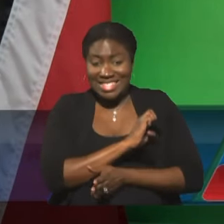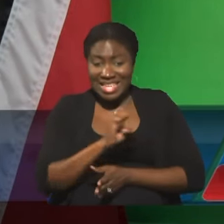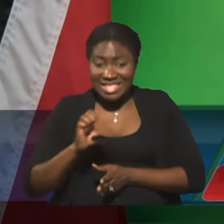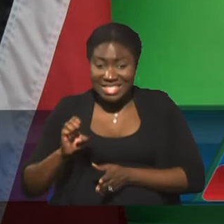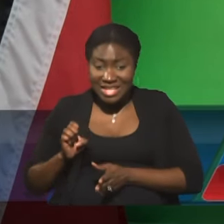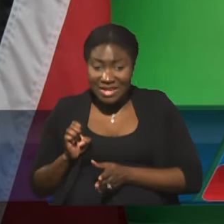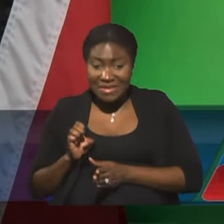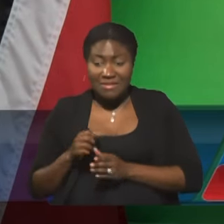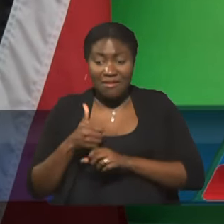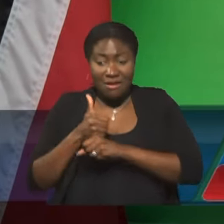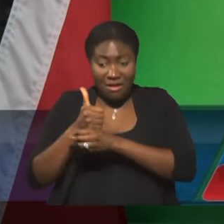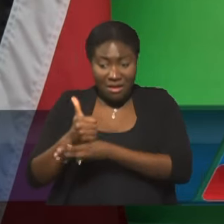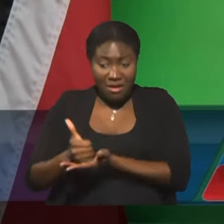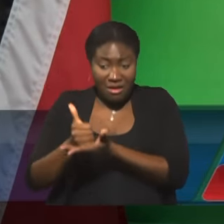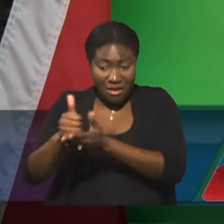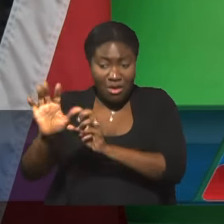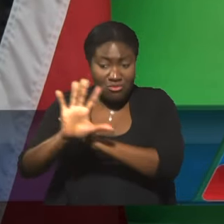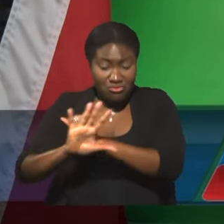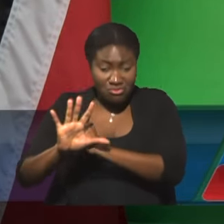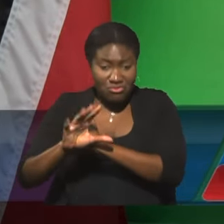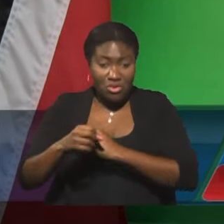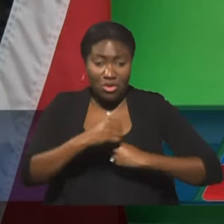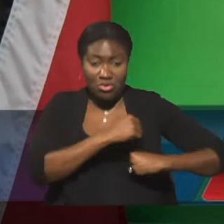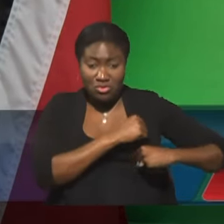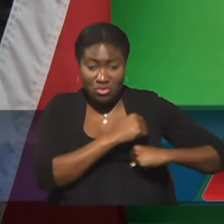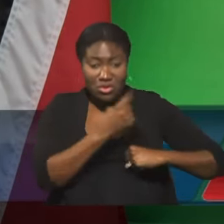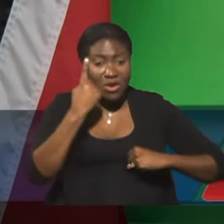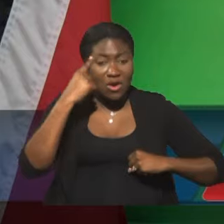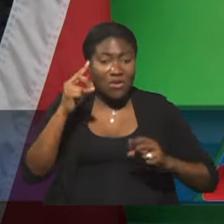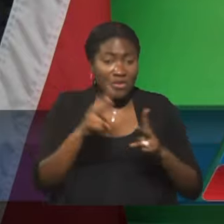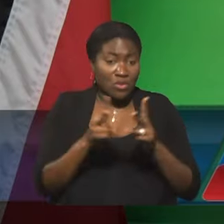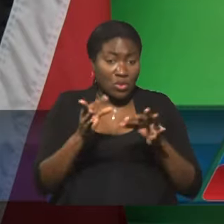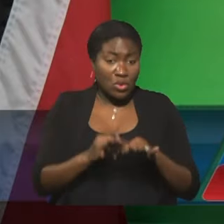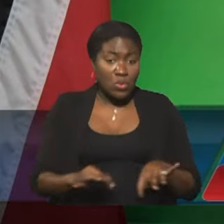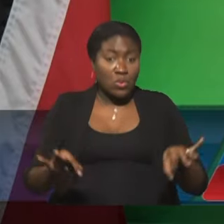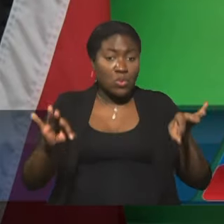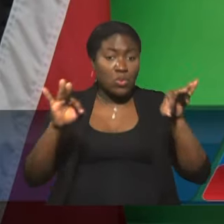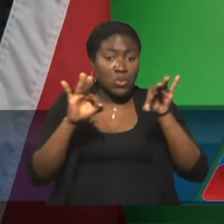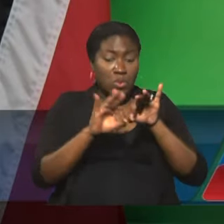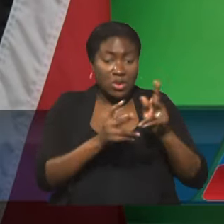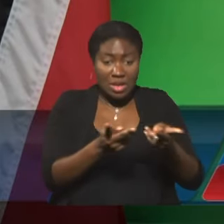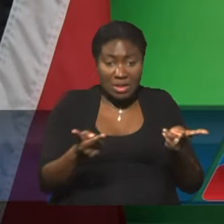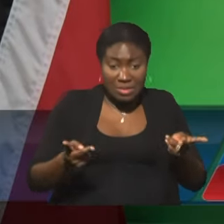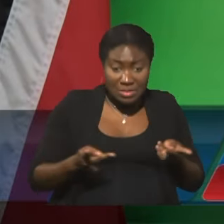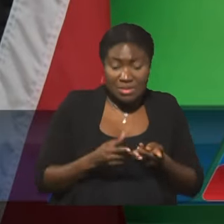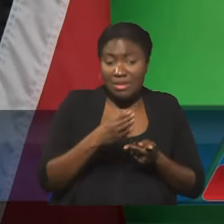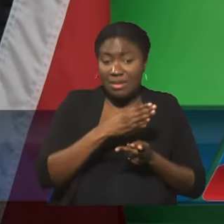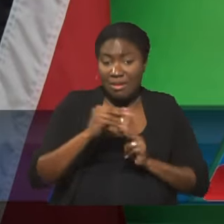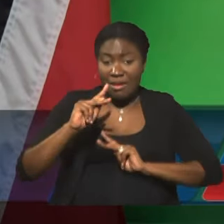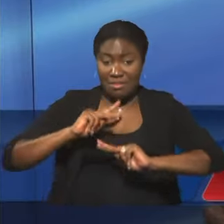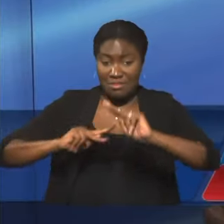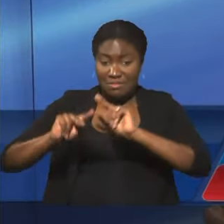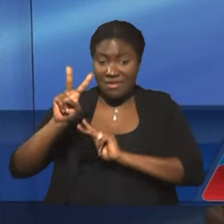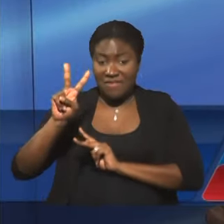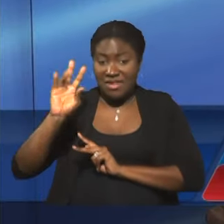escort, protection and security for high priority facilities and VIPs.